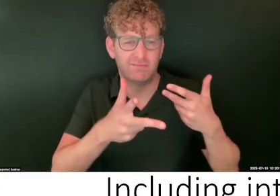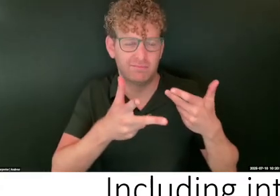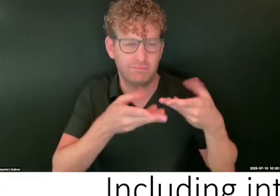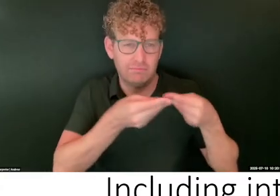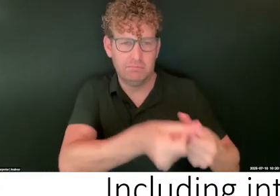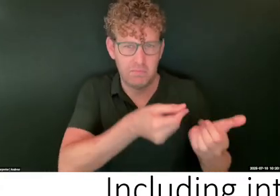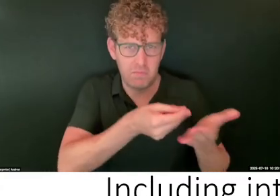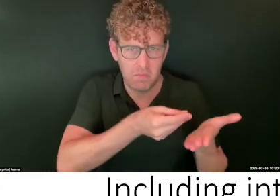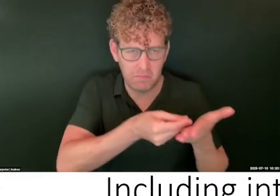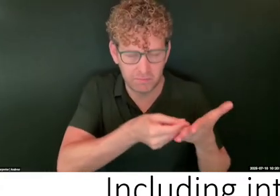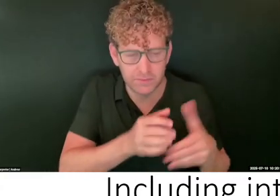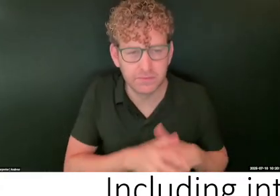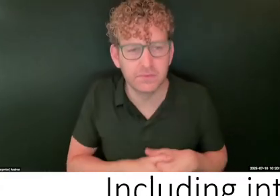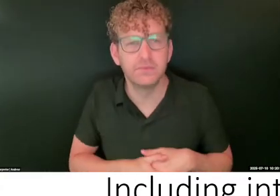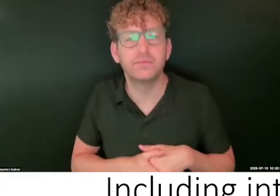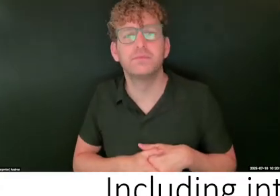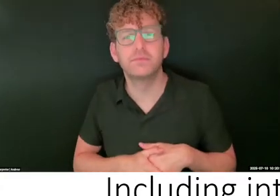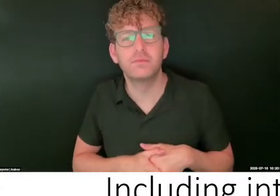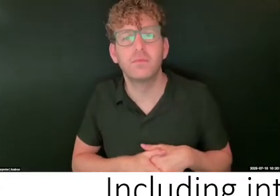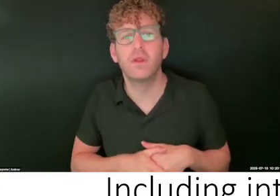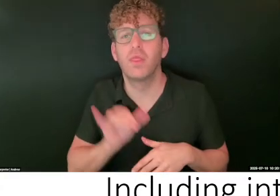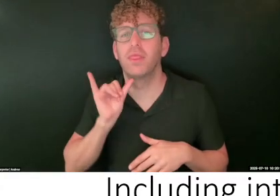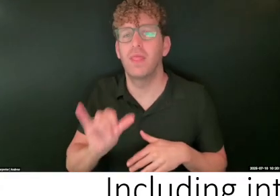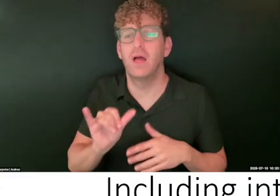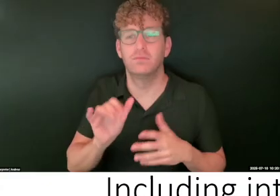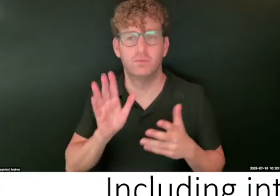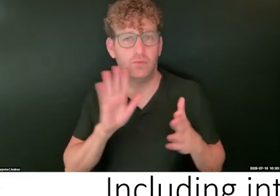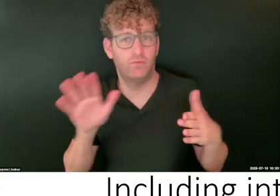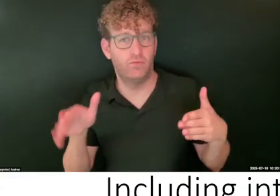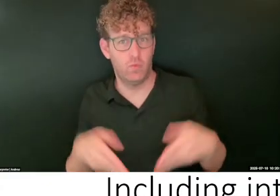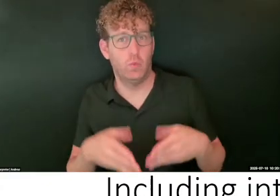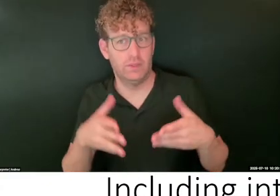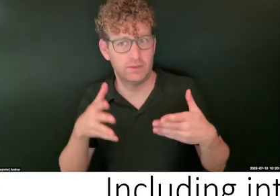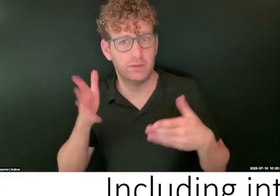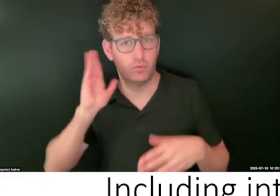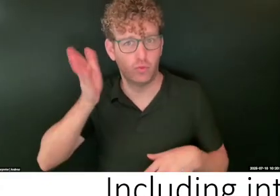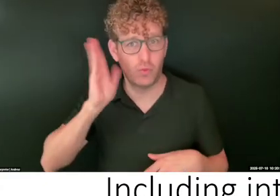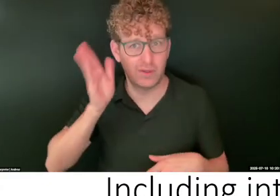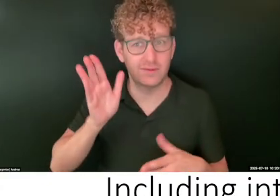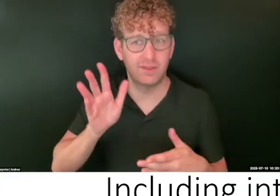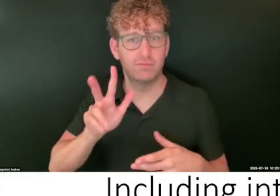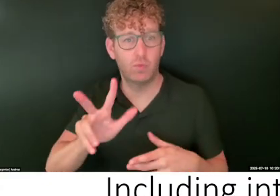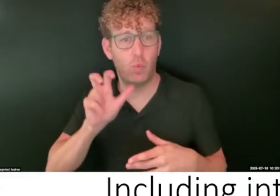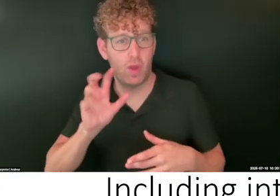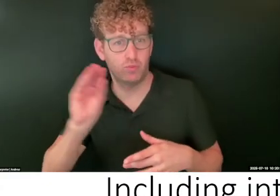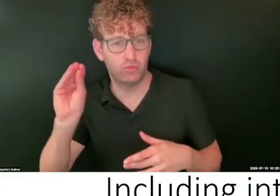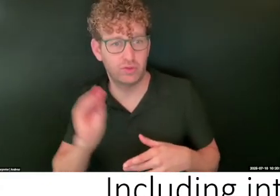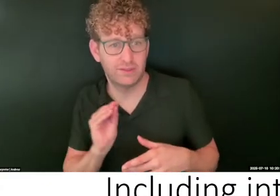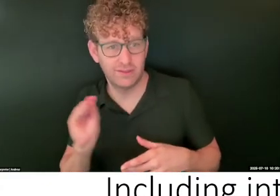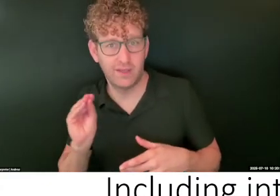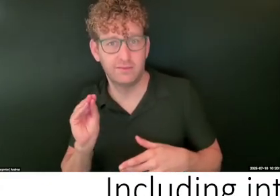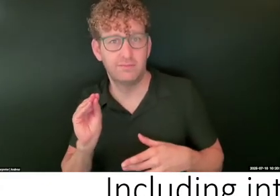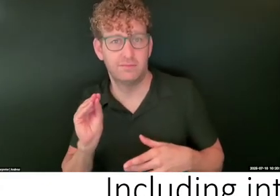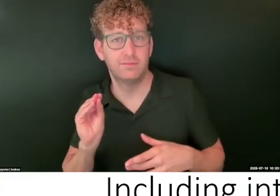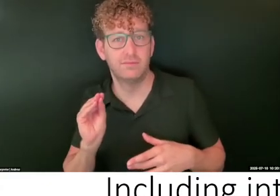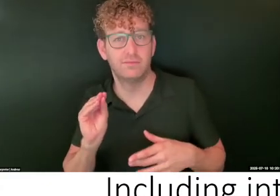In practice, and we're going to focus in this presentation on a 300%, a household earning 300% of the federal